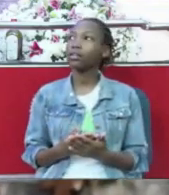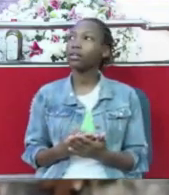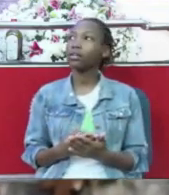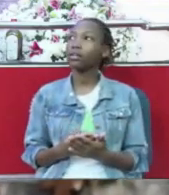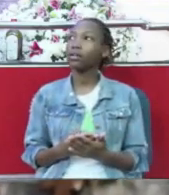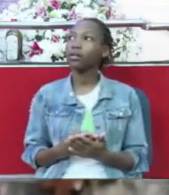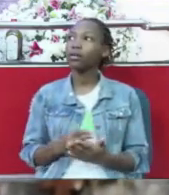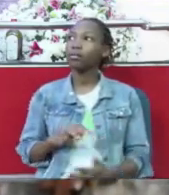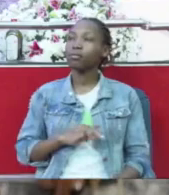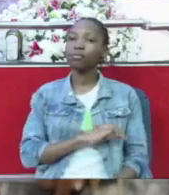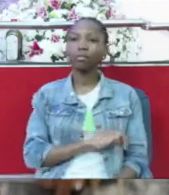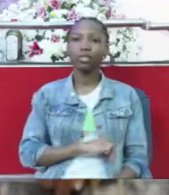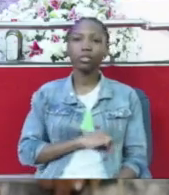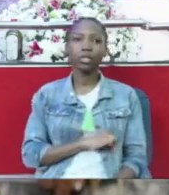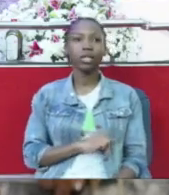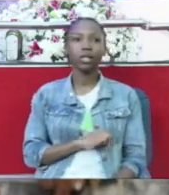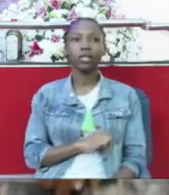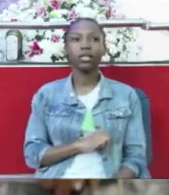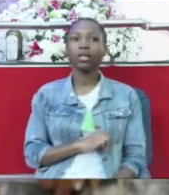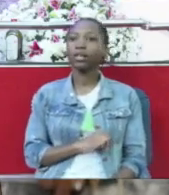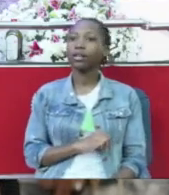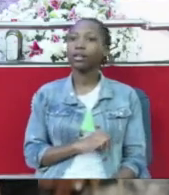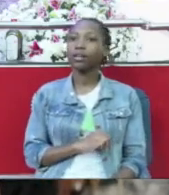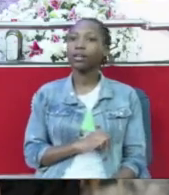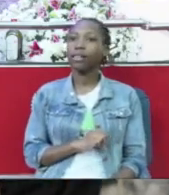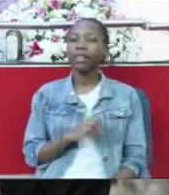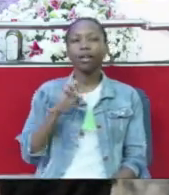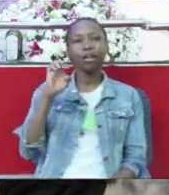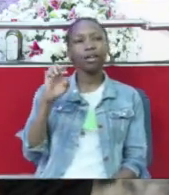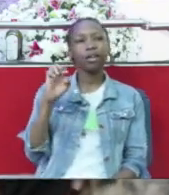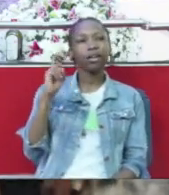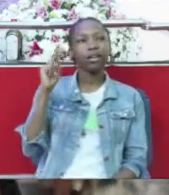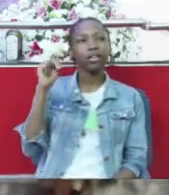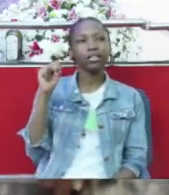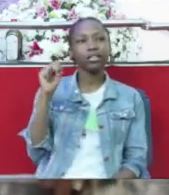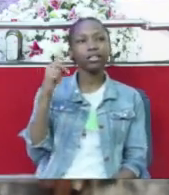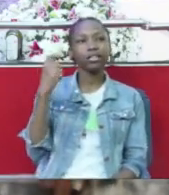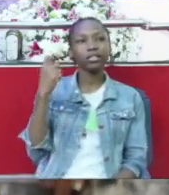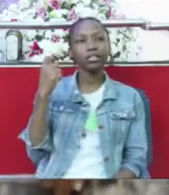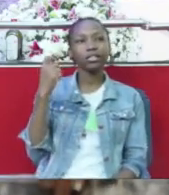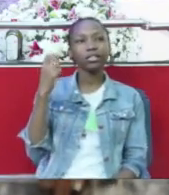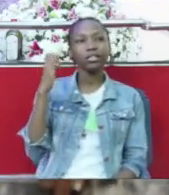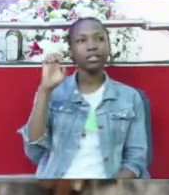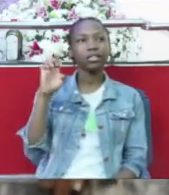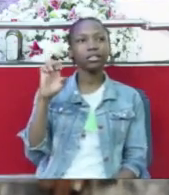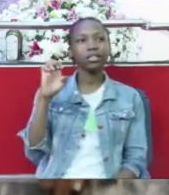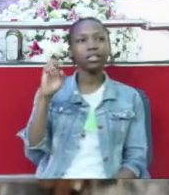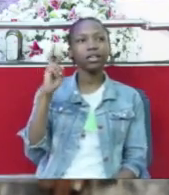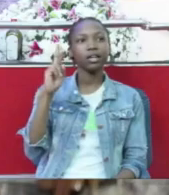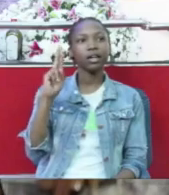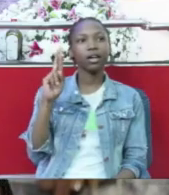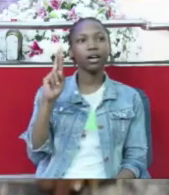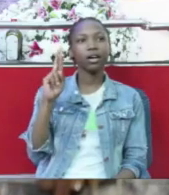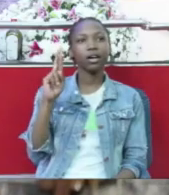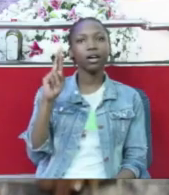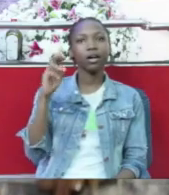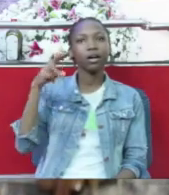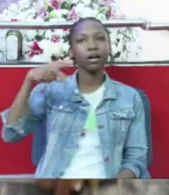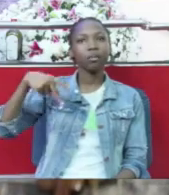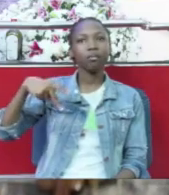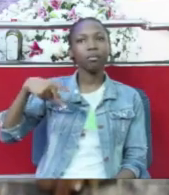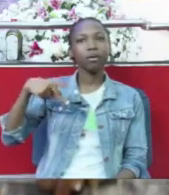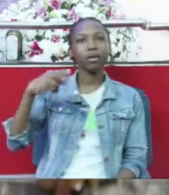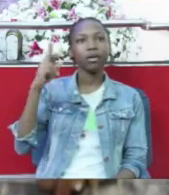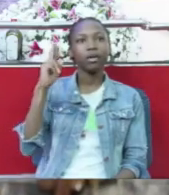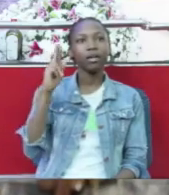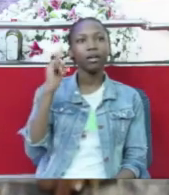agency is squarely in the hands of Africans because of the young people. Also, let me encourage you. Wacha nikutie